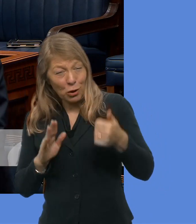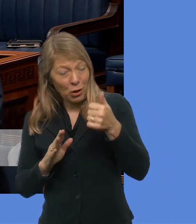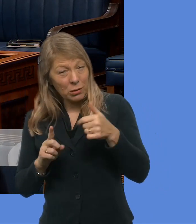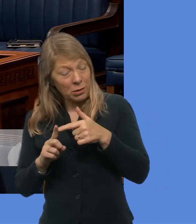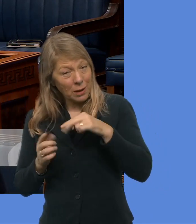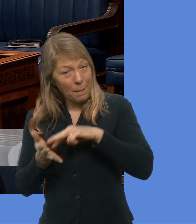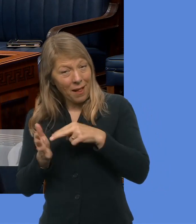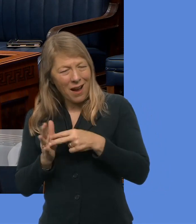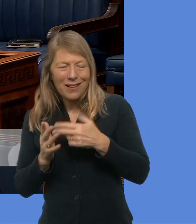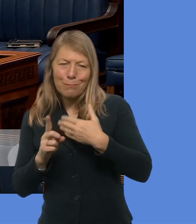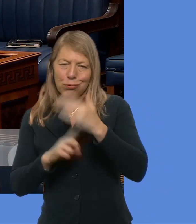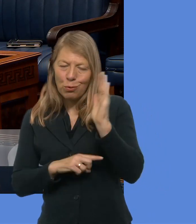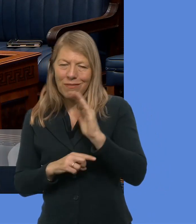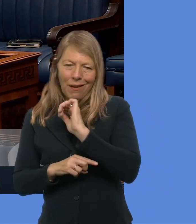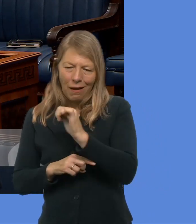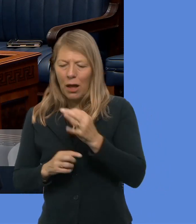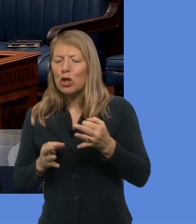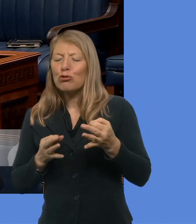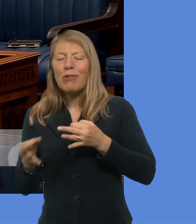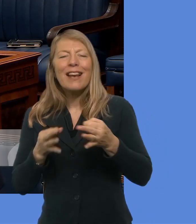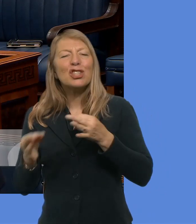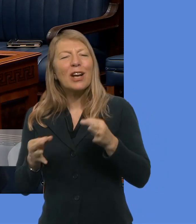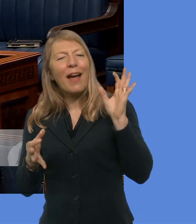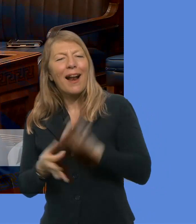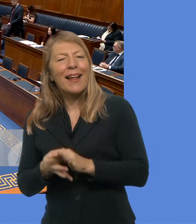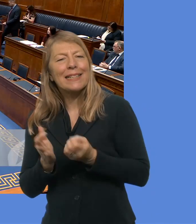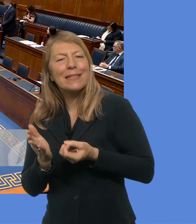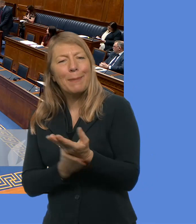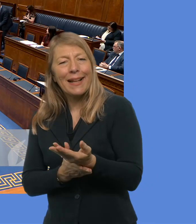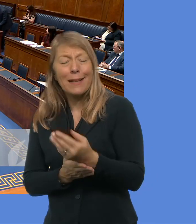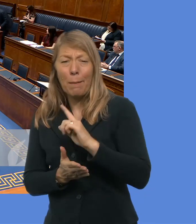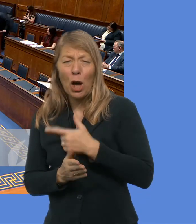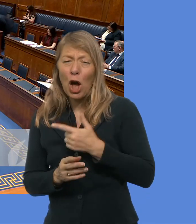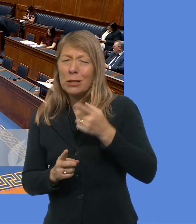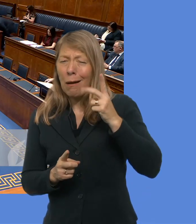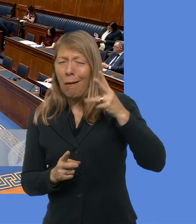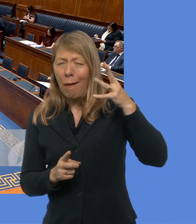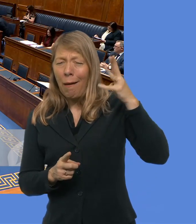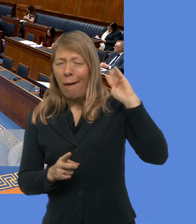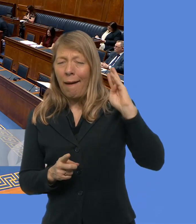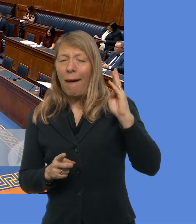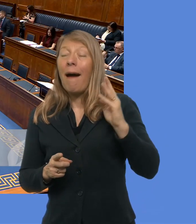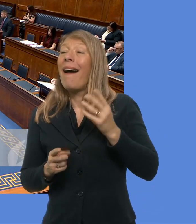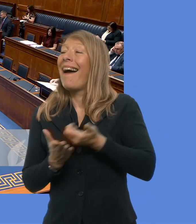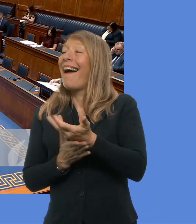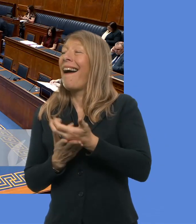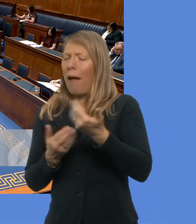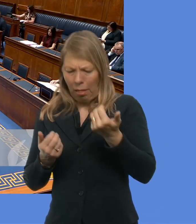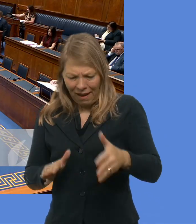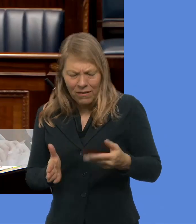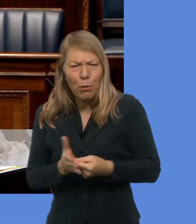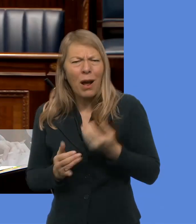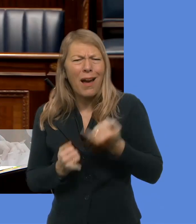spending FTC given underspends which have occurred in previous years? It's certainly something that I would be keen to look